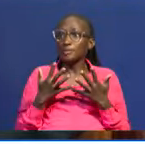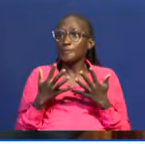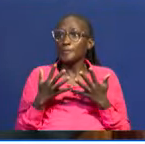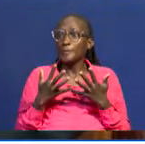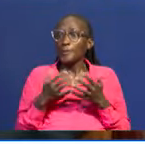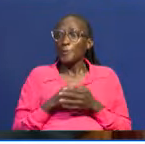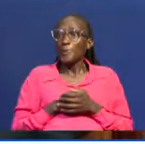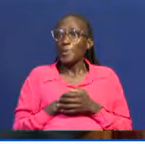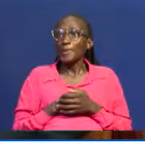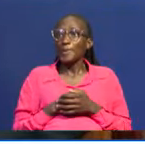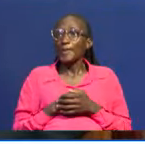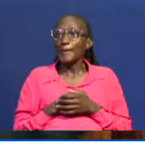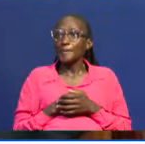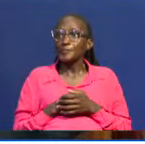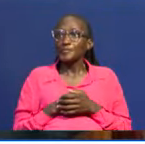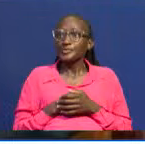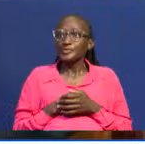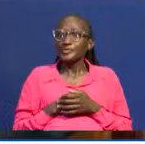such that